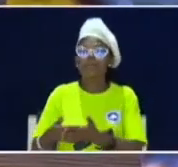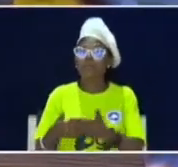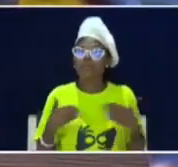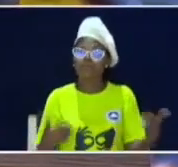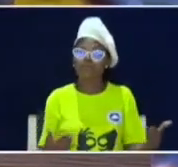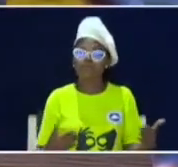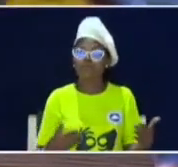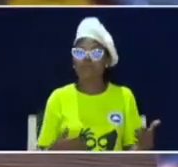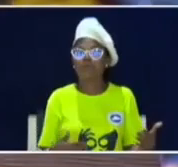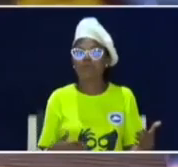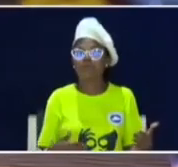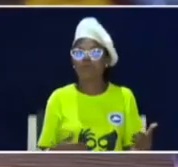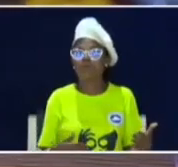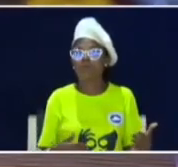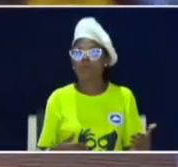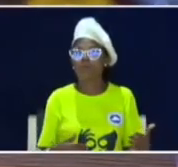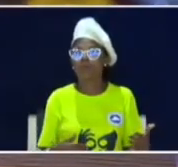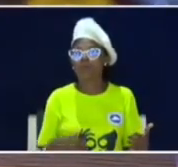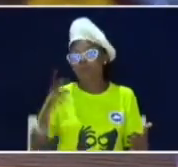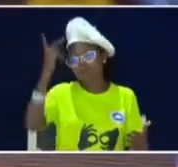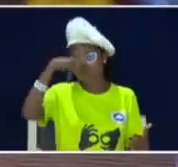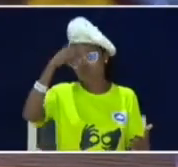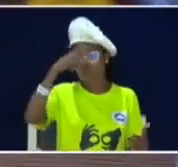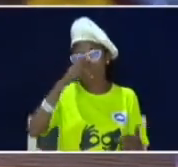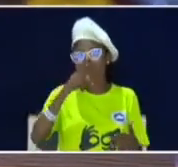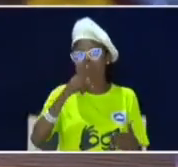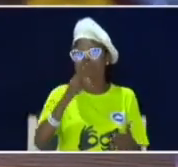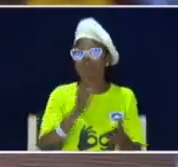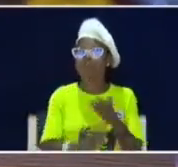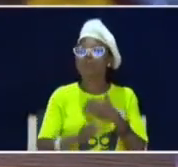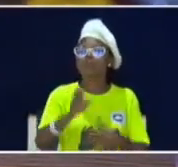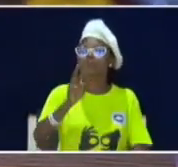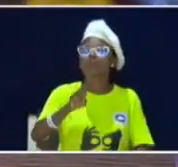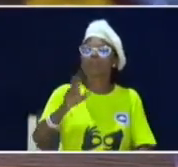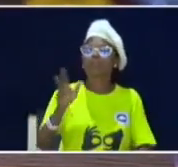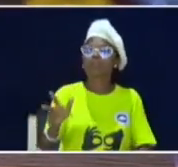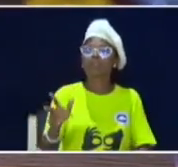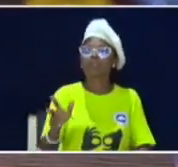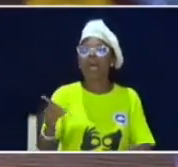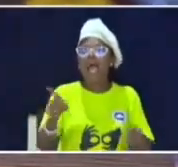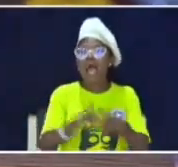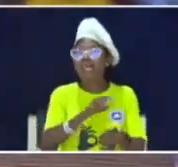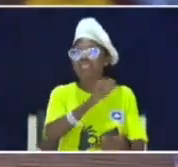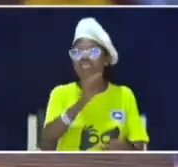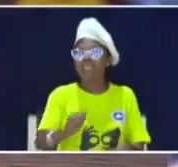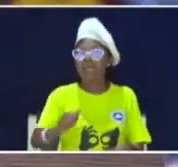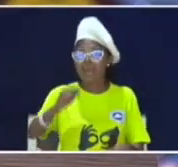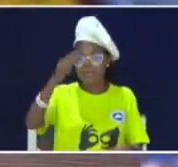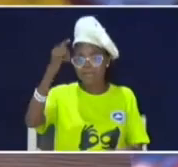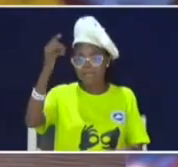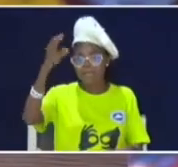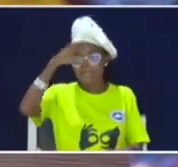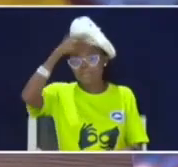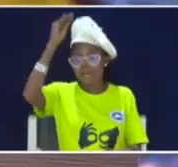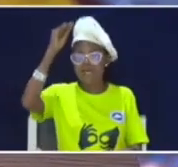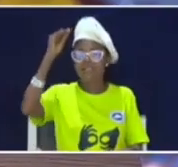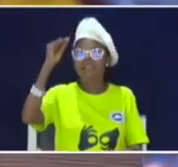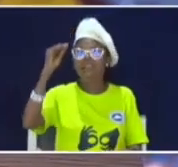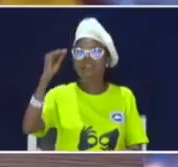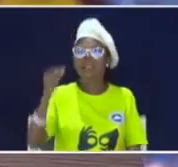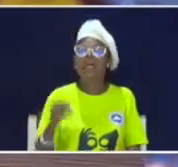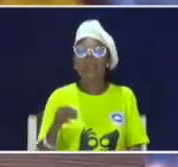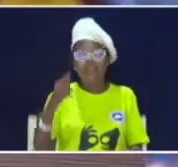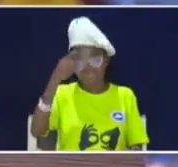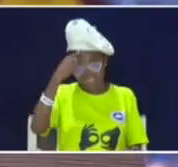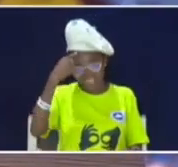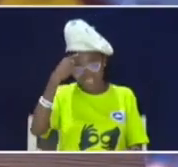Proverbs 23 and verse 7 it says, as a man thinketh in his heart, so he is. So